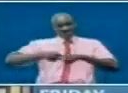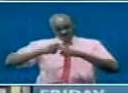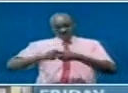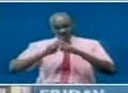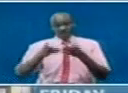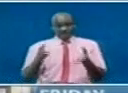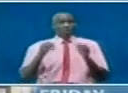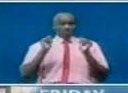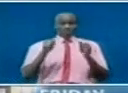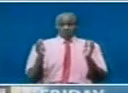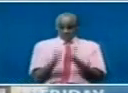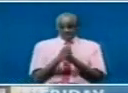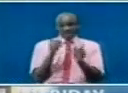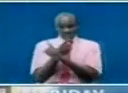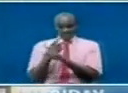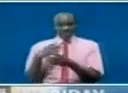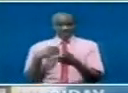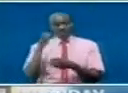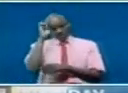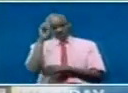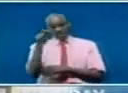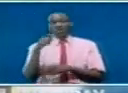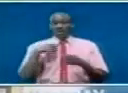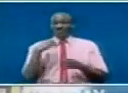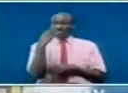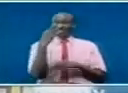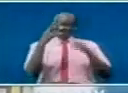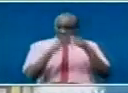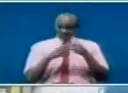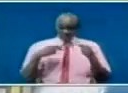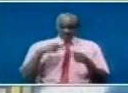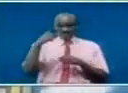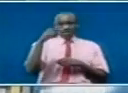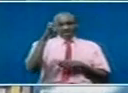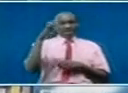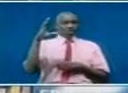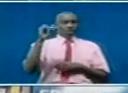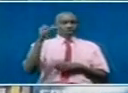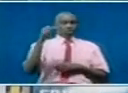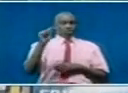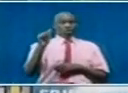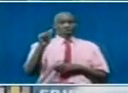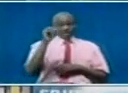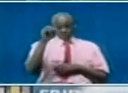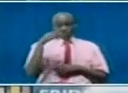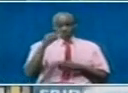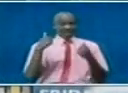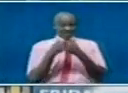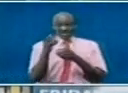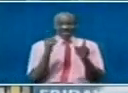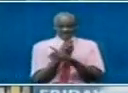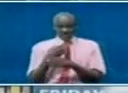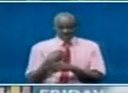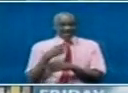will together with other tracks in Eldoret host the 37th edition of the KICOSO Games. Workers at the stadium were busy sprucing